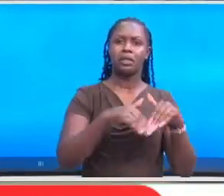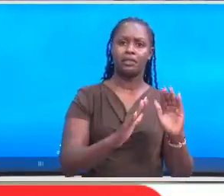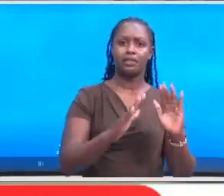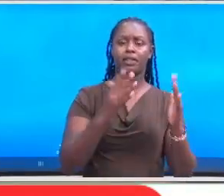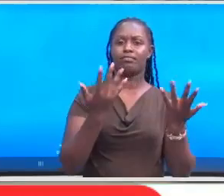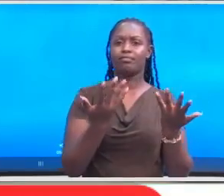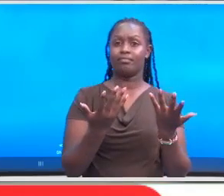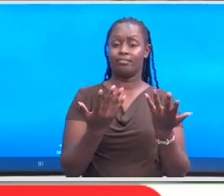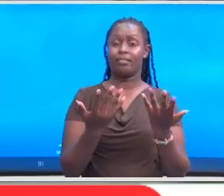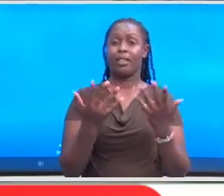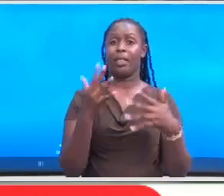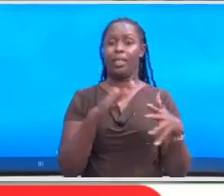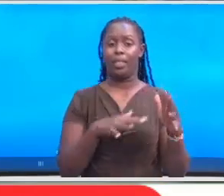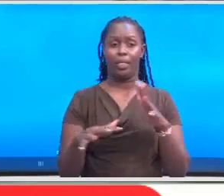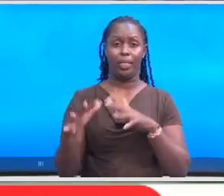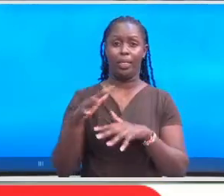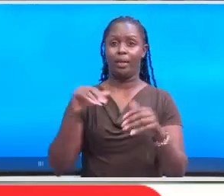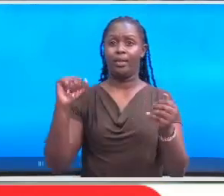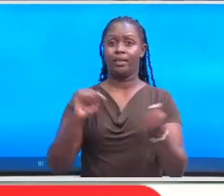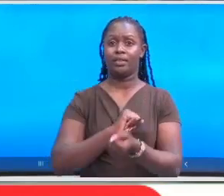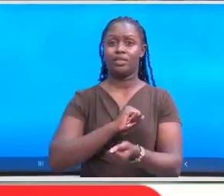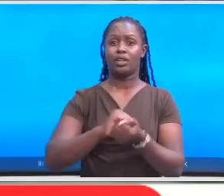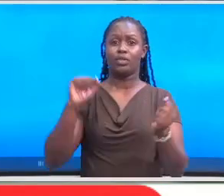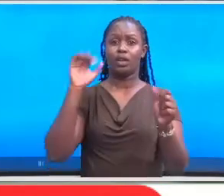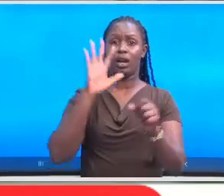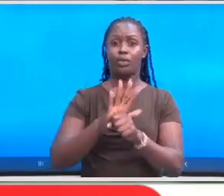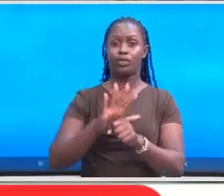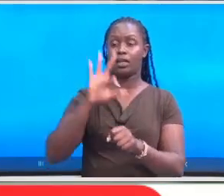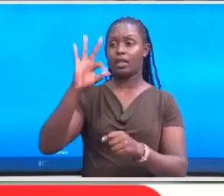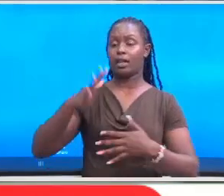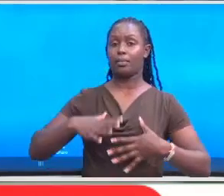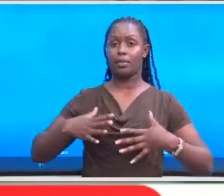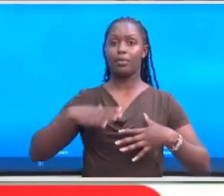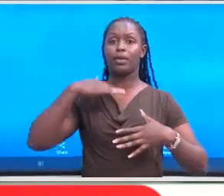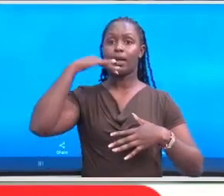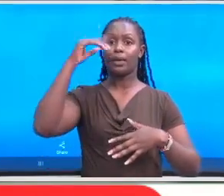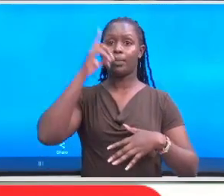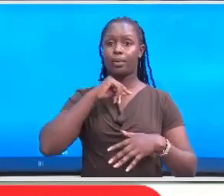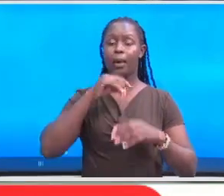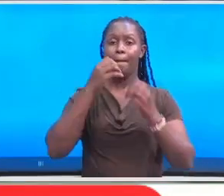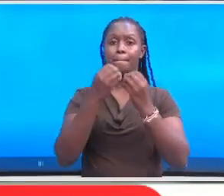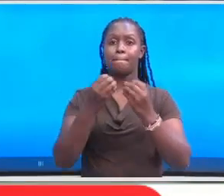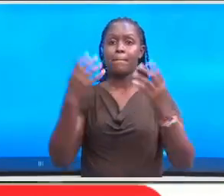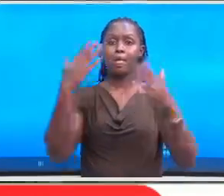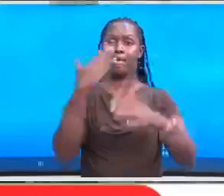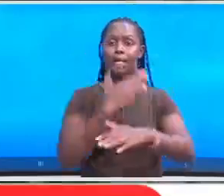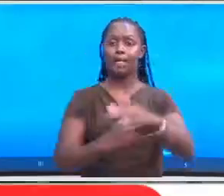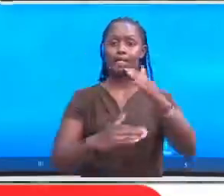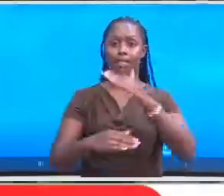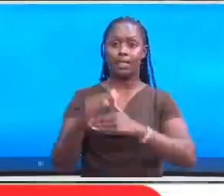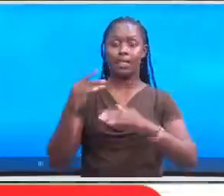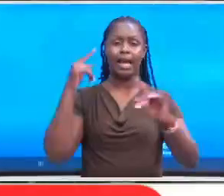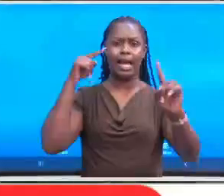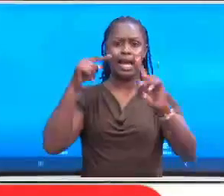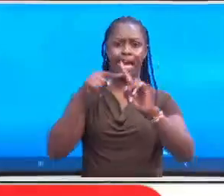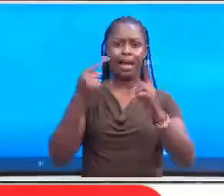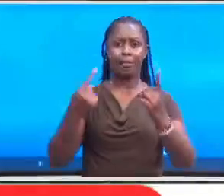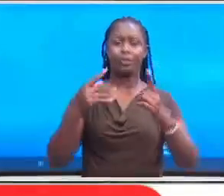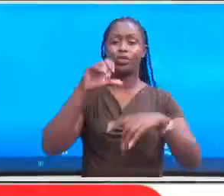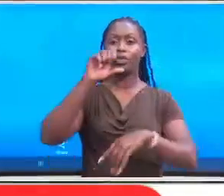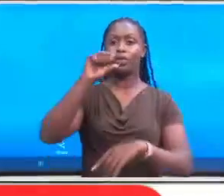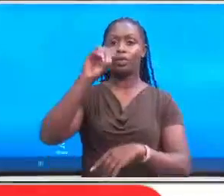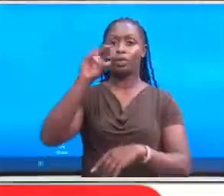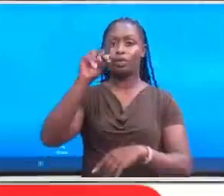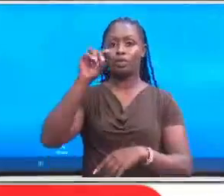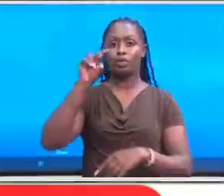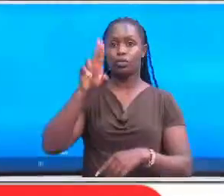of destruction. Three lives were lost and scores injured as the armed gang targeted areas near Sondu Market, stealing